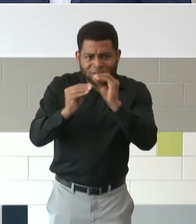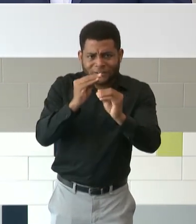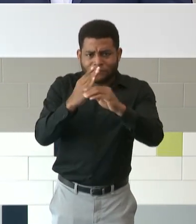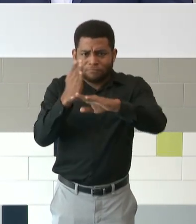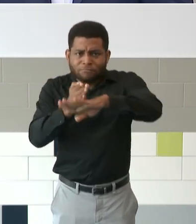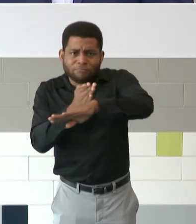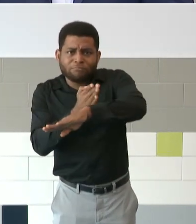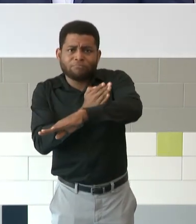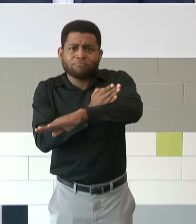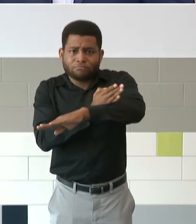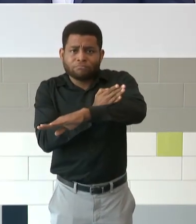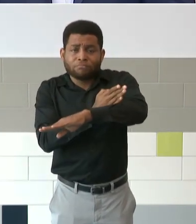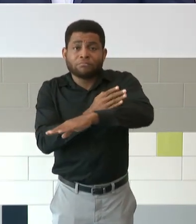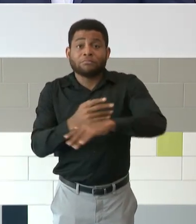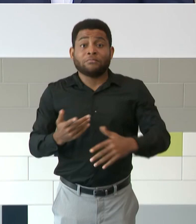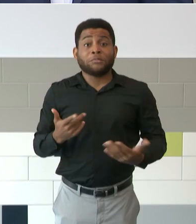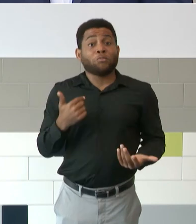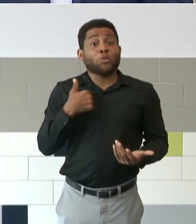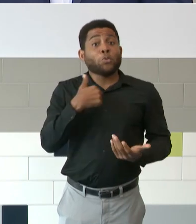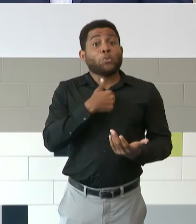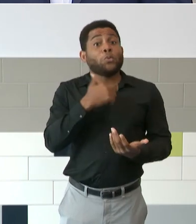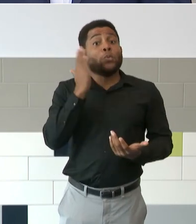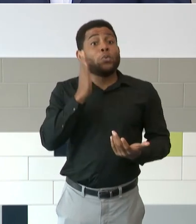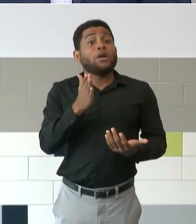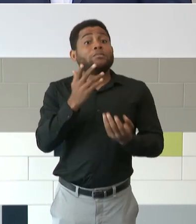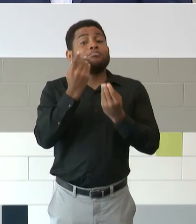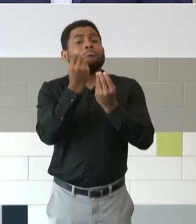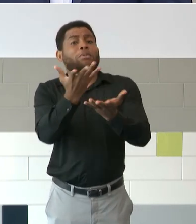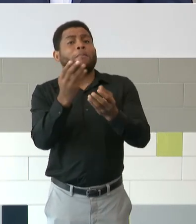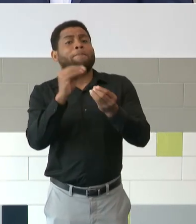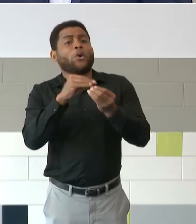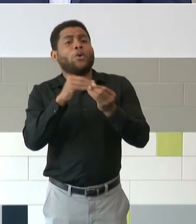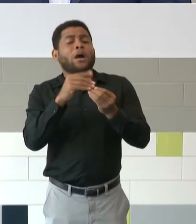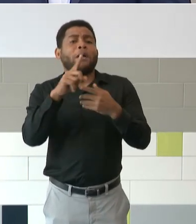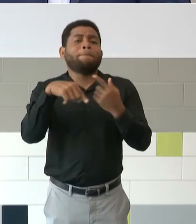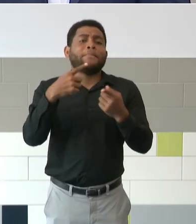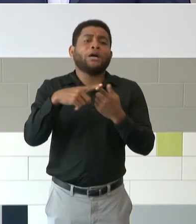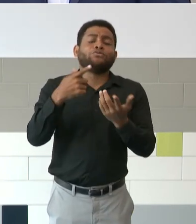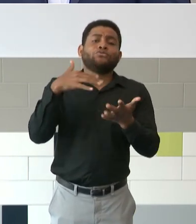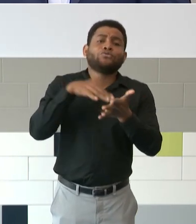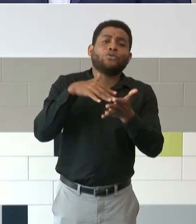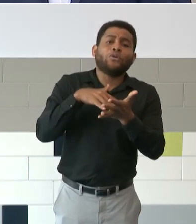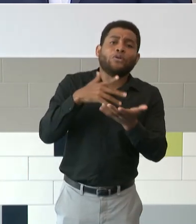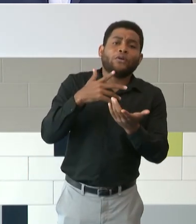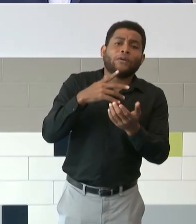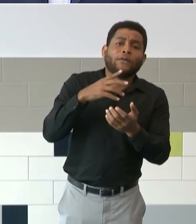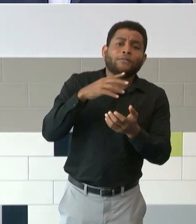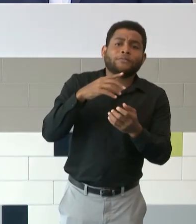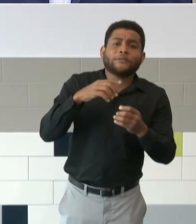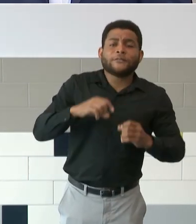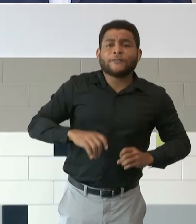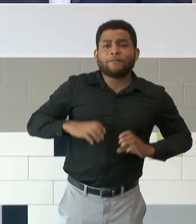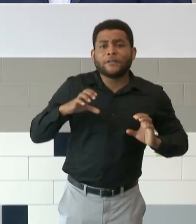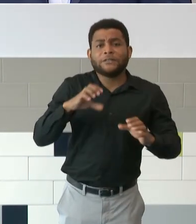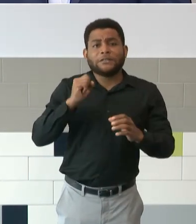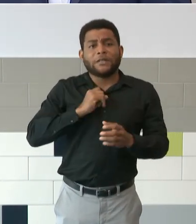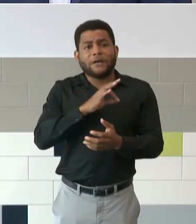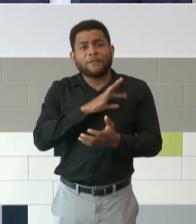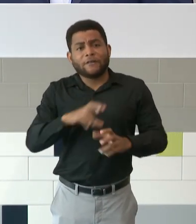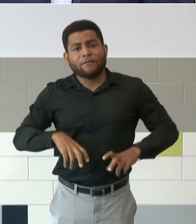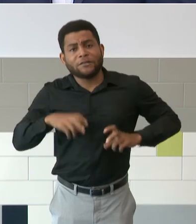whether there are technology investments and people investments that are needed, and we look forward to continuing on that path.